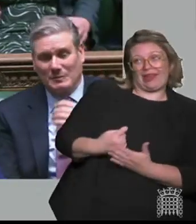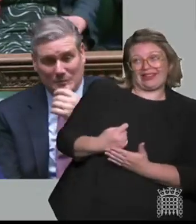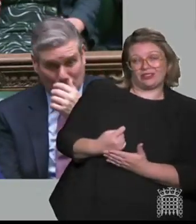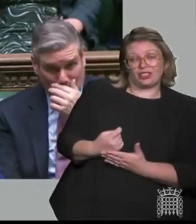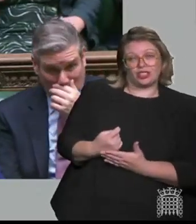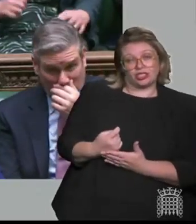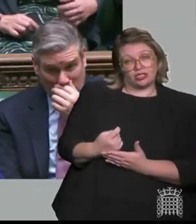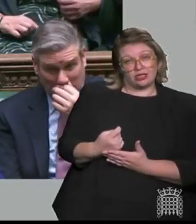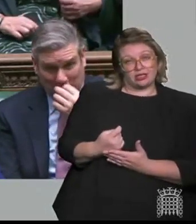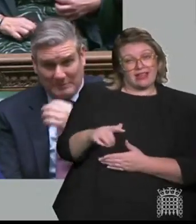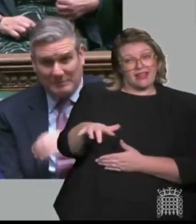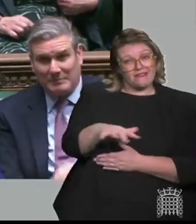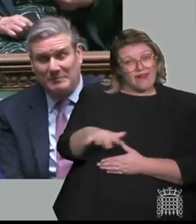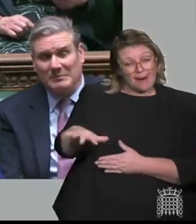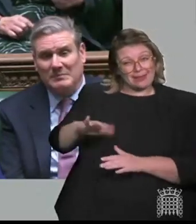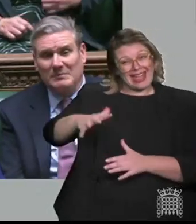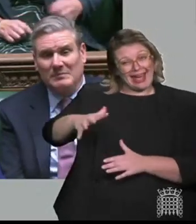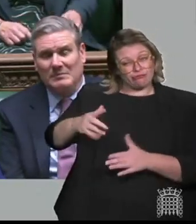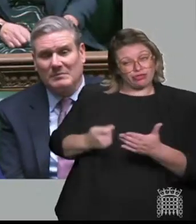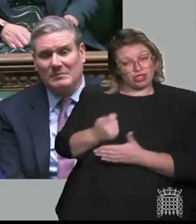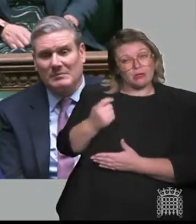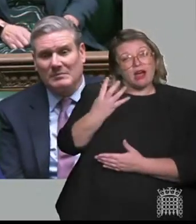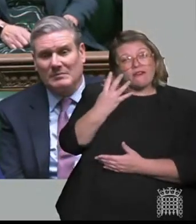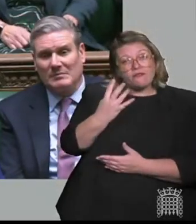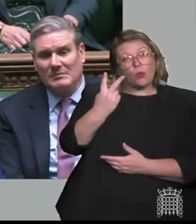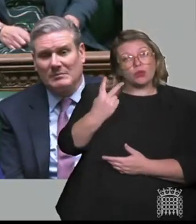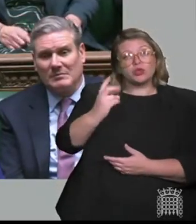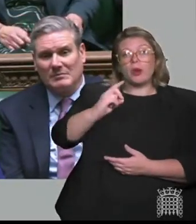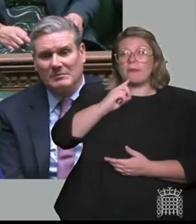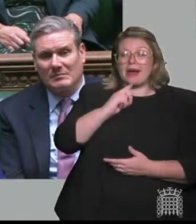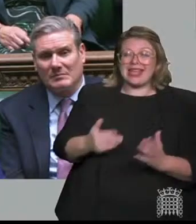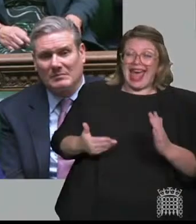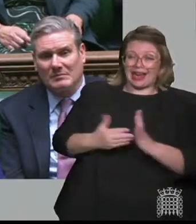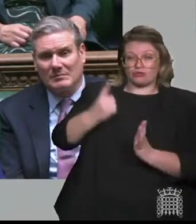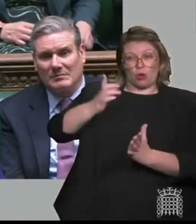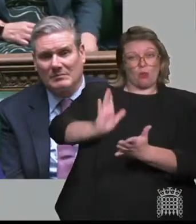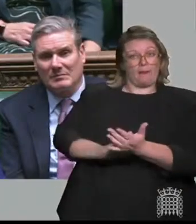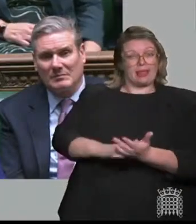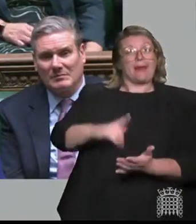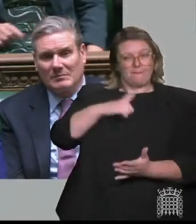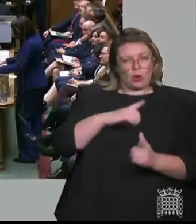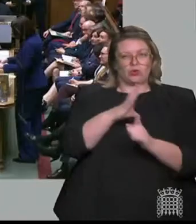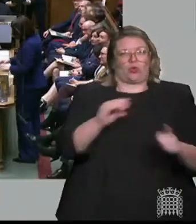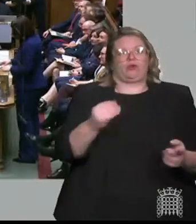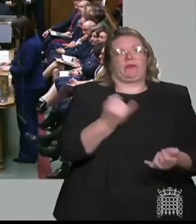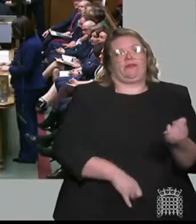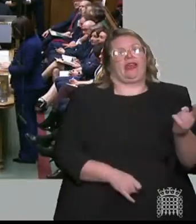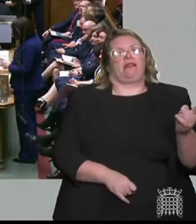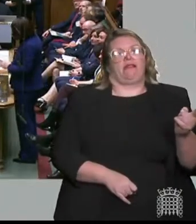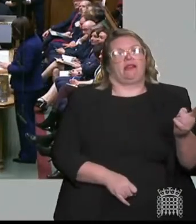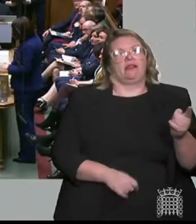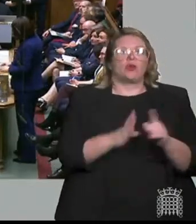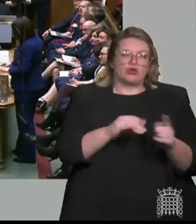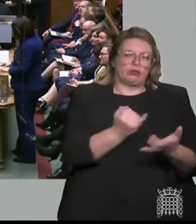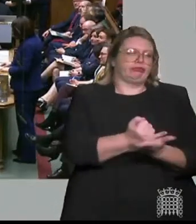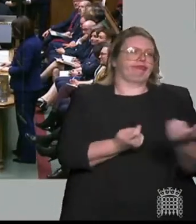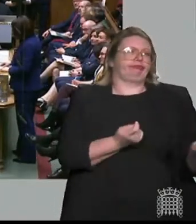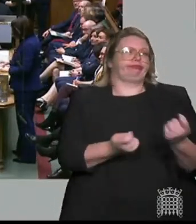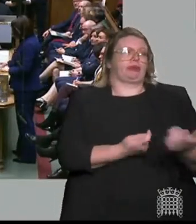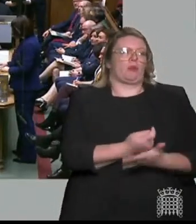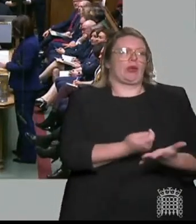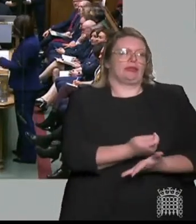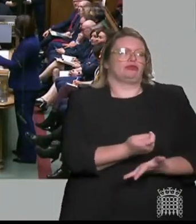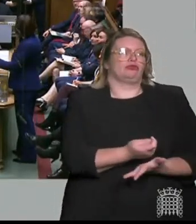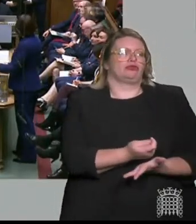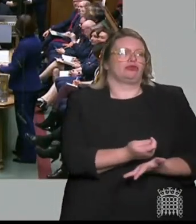of £420 a month because of this Conservative government's economic failure. And with increased costs